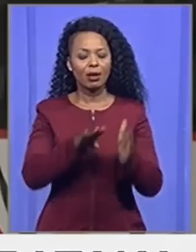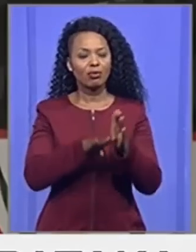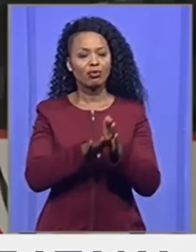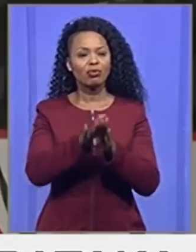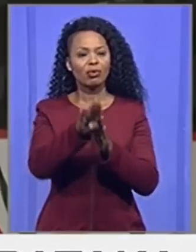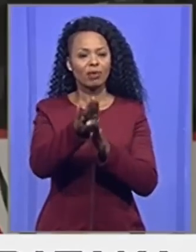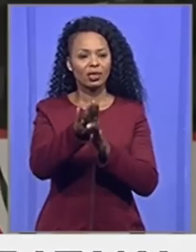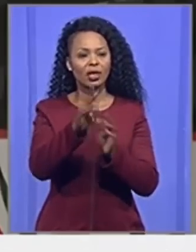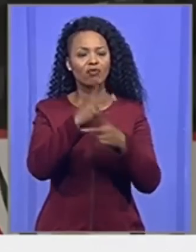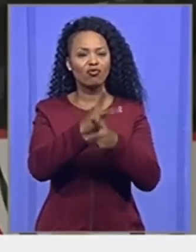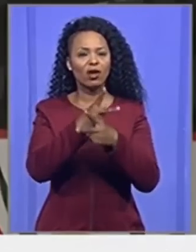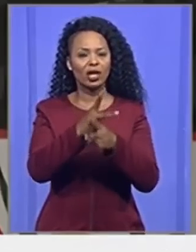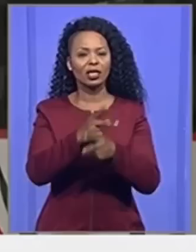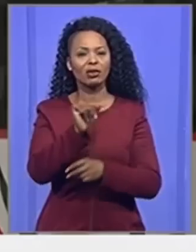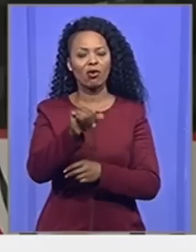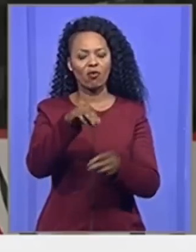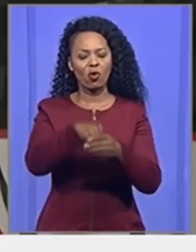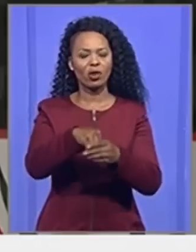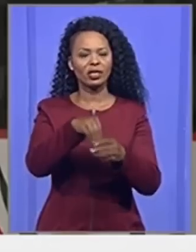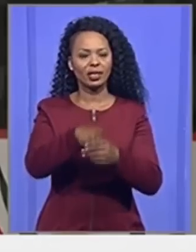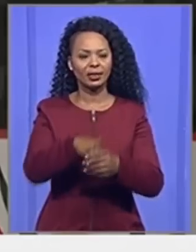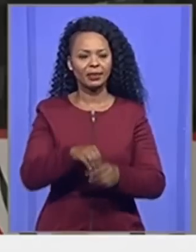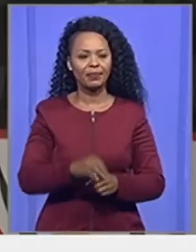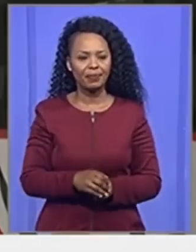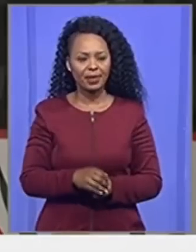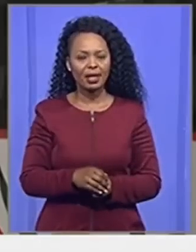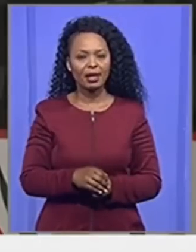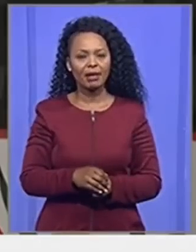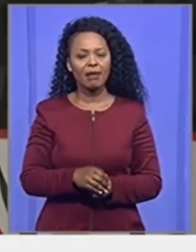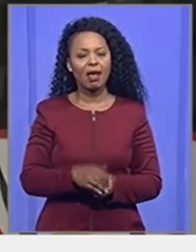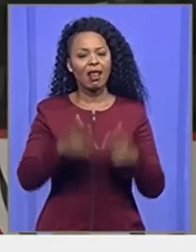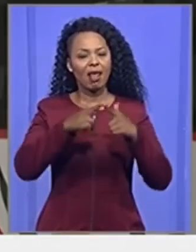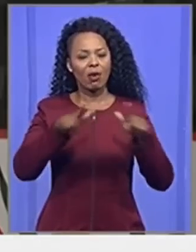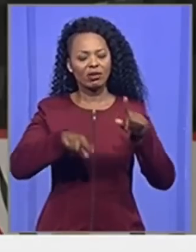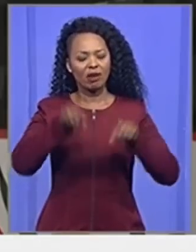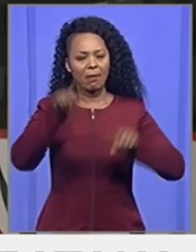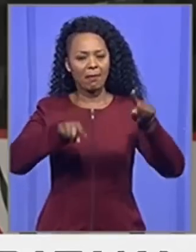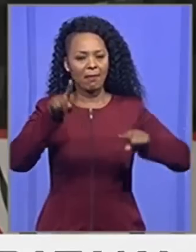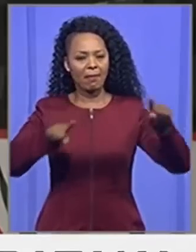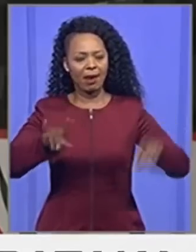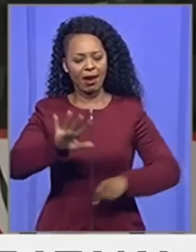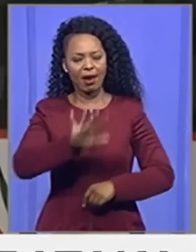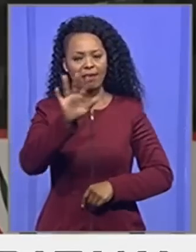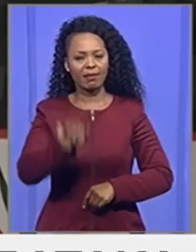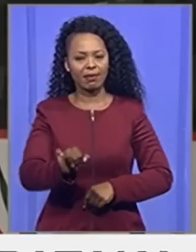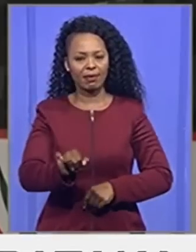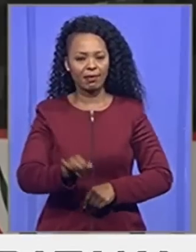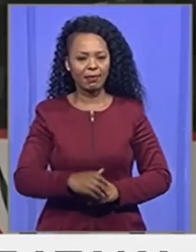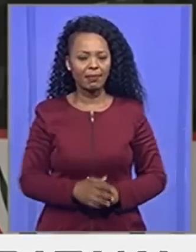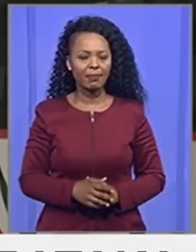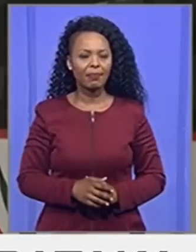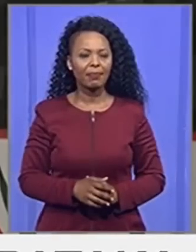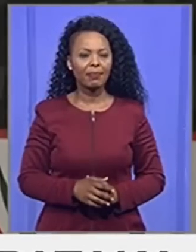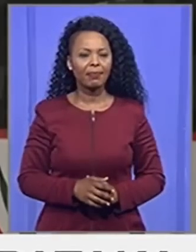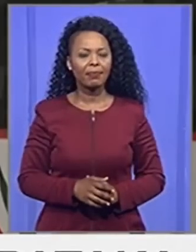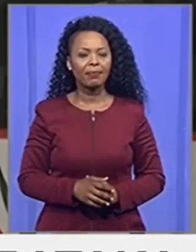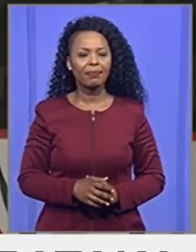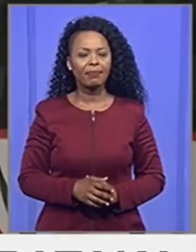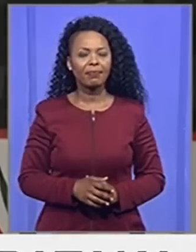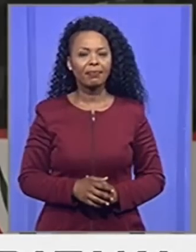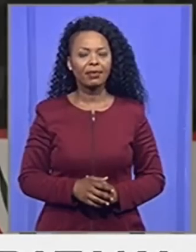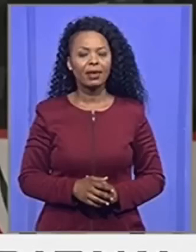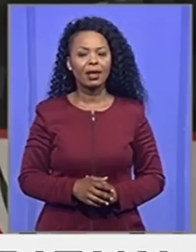the production of content in indigenous languages. We would like to